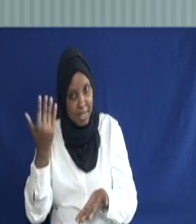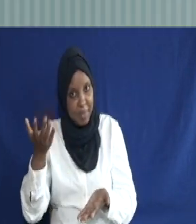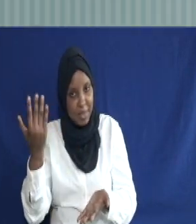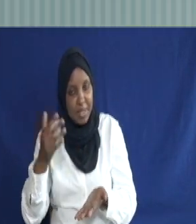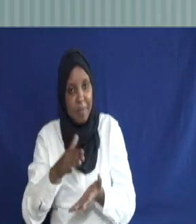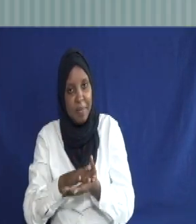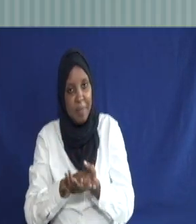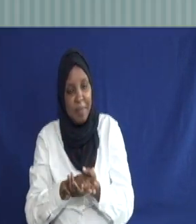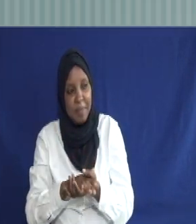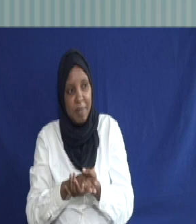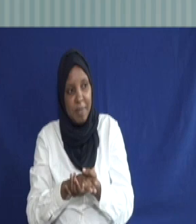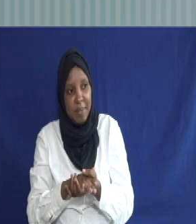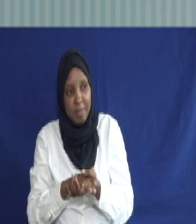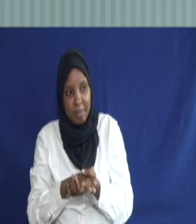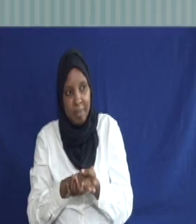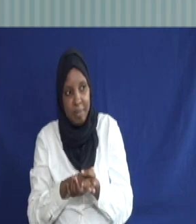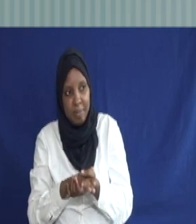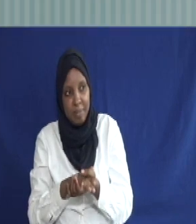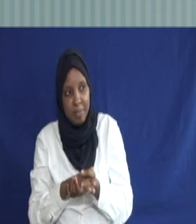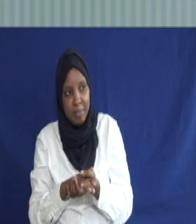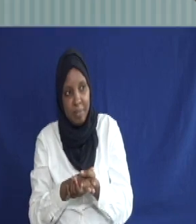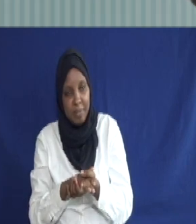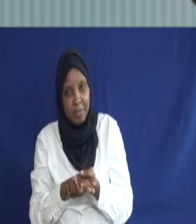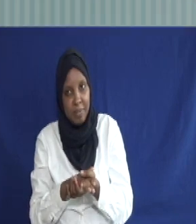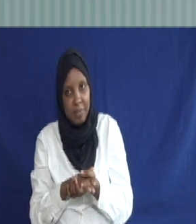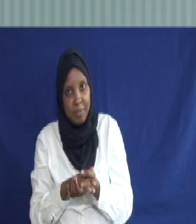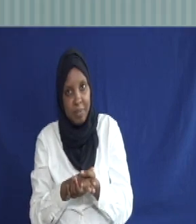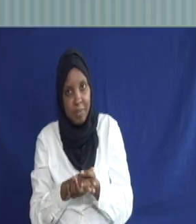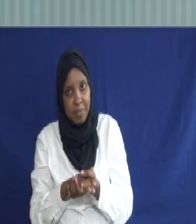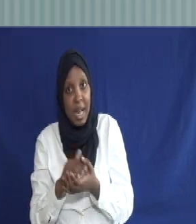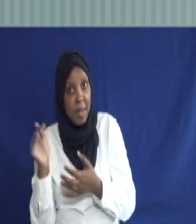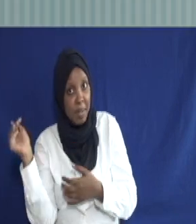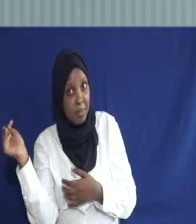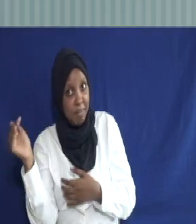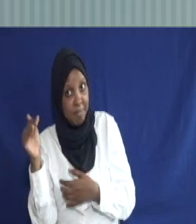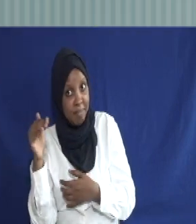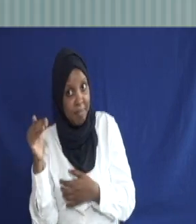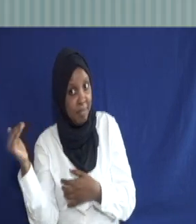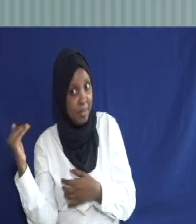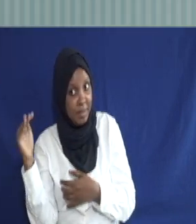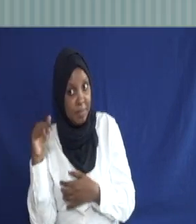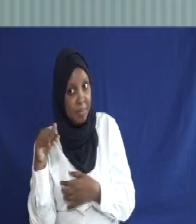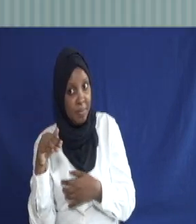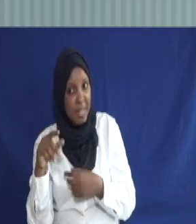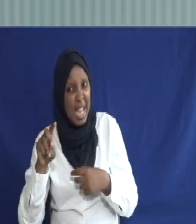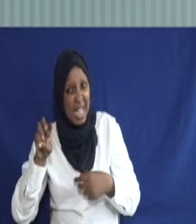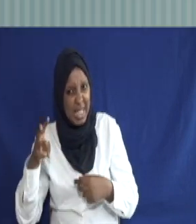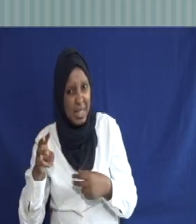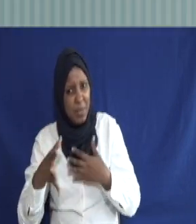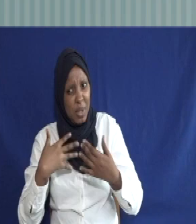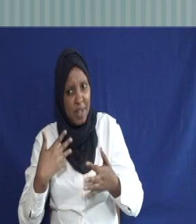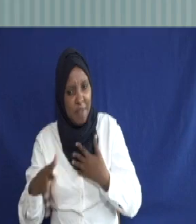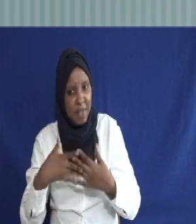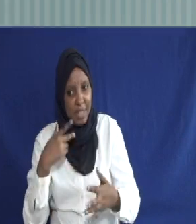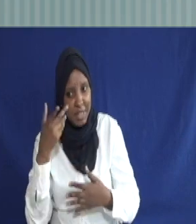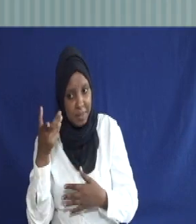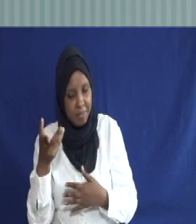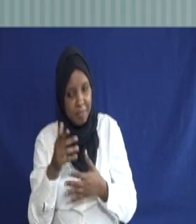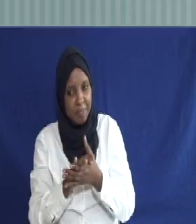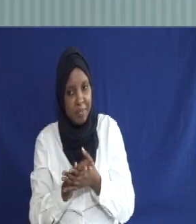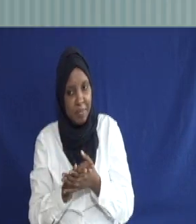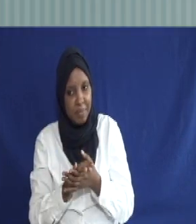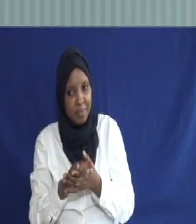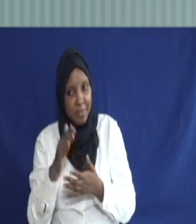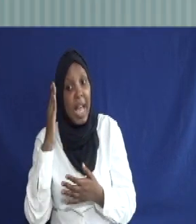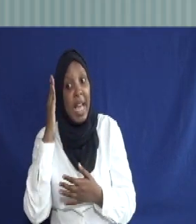up. Okay, let me tell you mode of praising we are going to do. Mode of praising. I